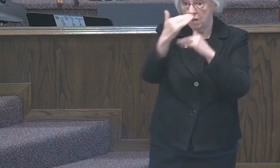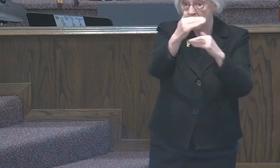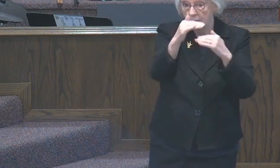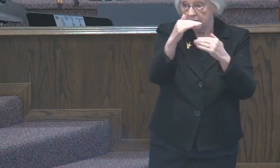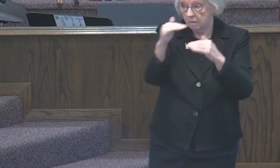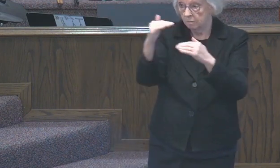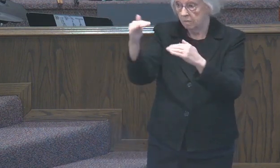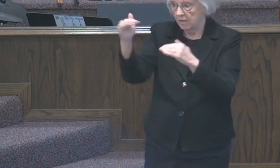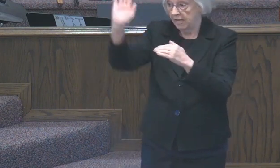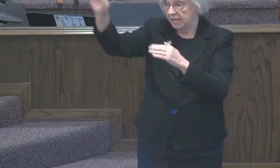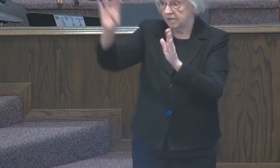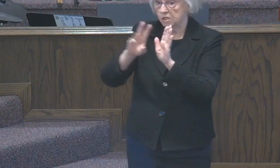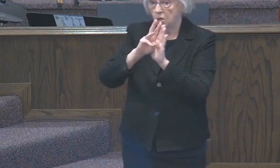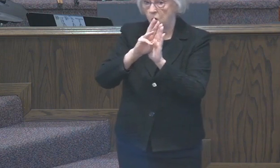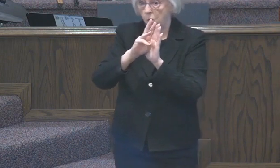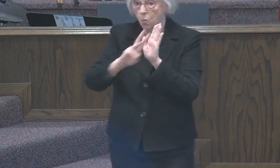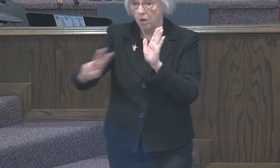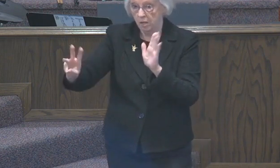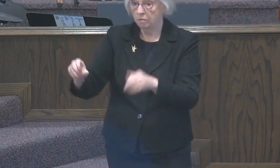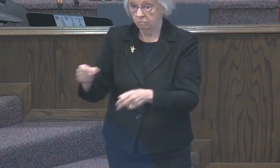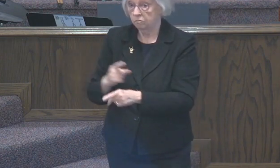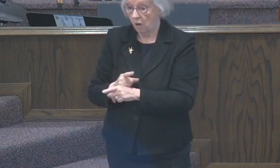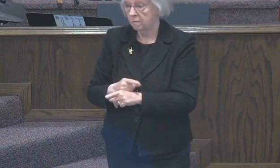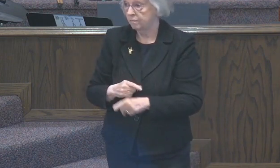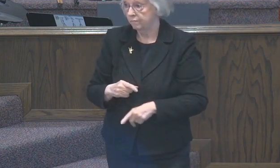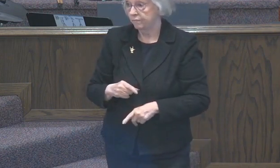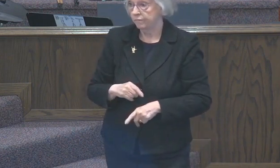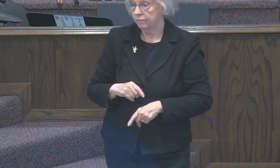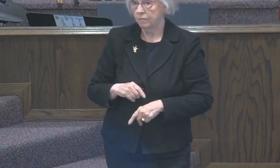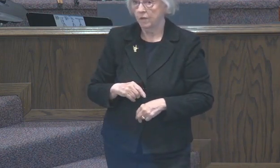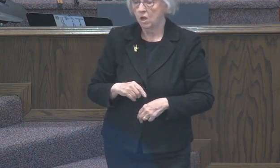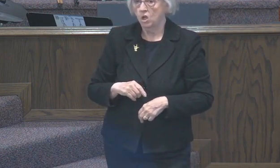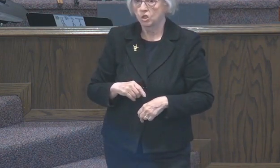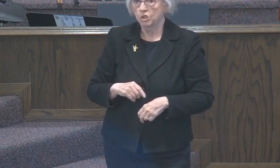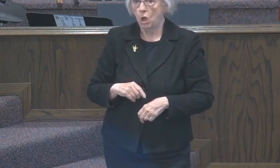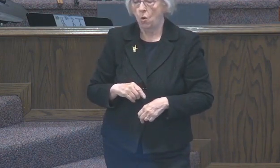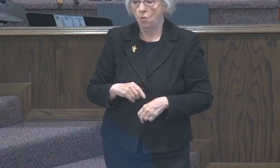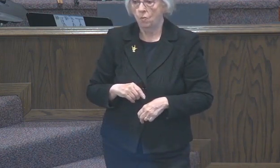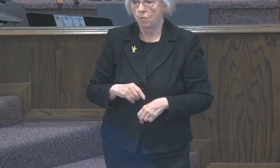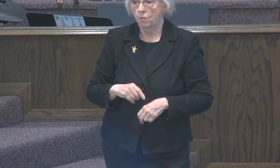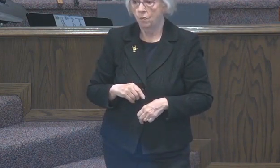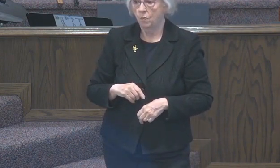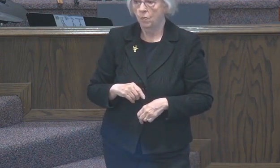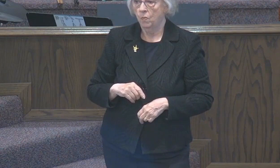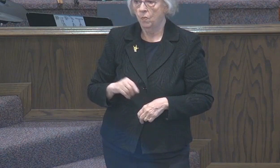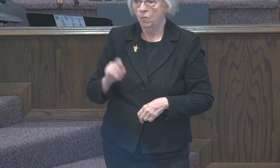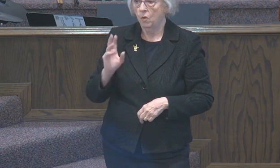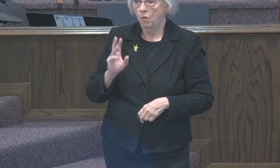right? That is his unconditional will. But there is also this thing called his conditional will, which